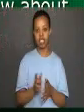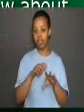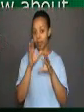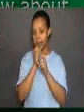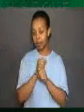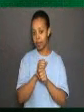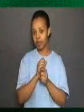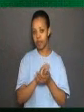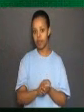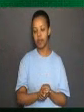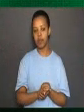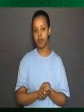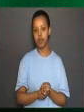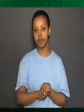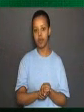Time's up.